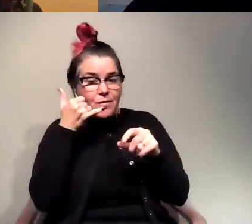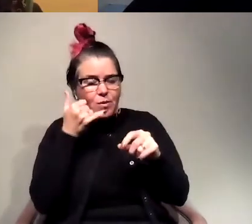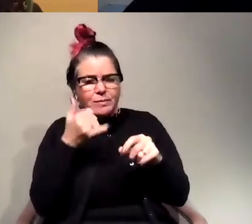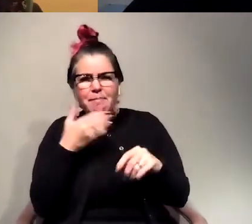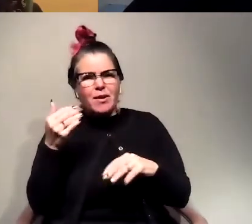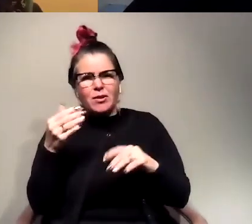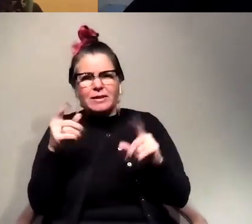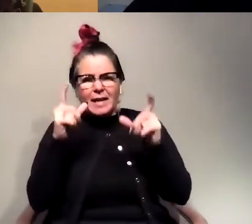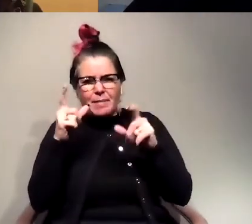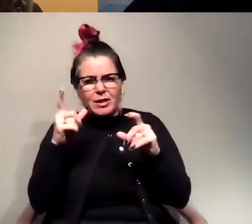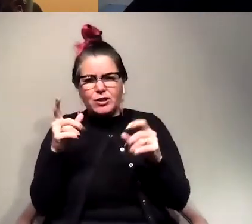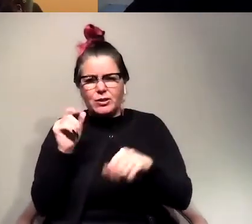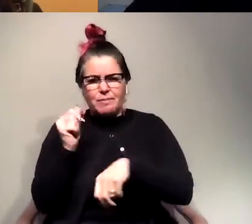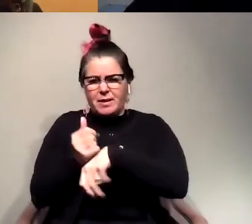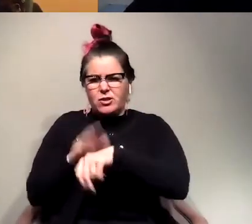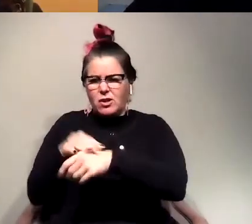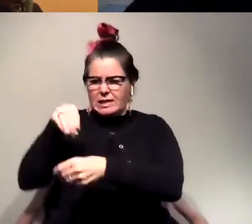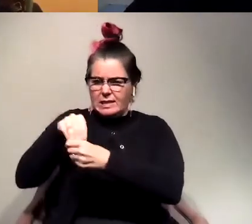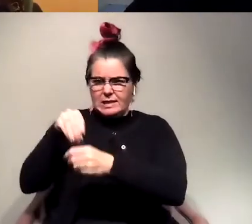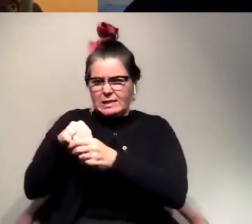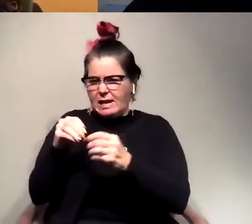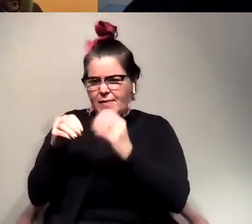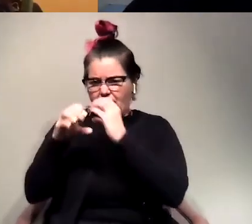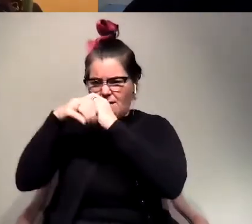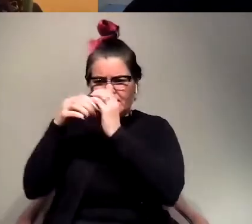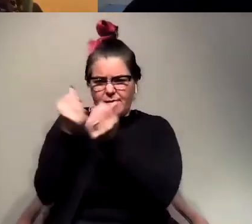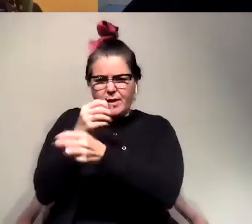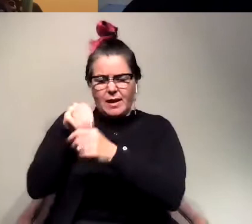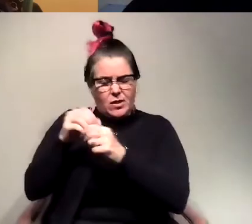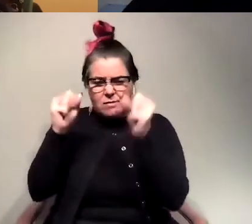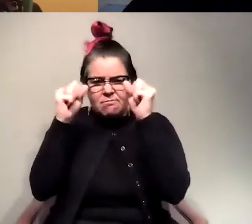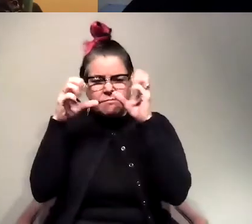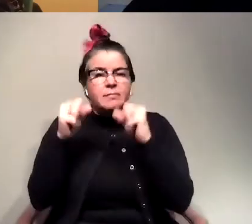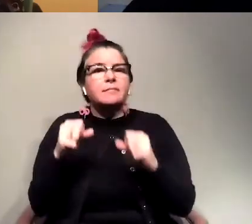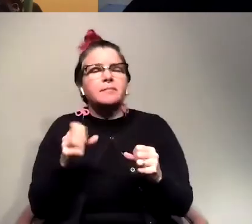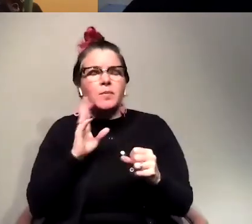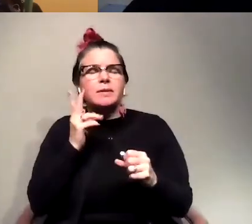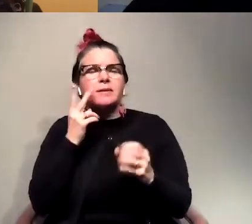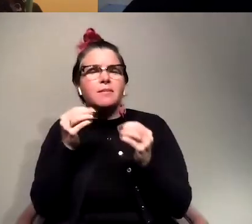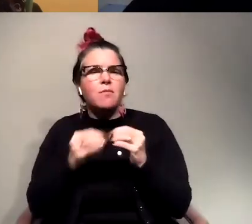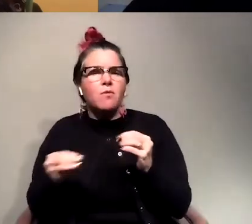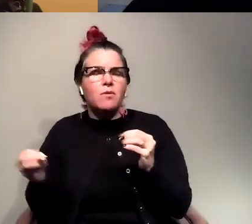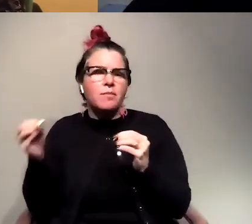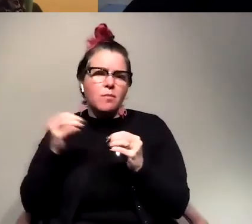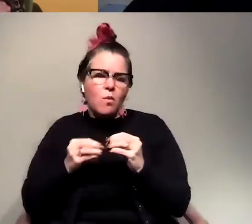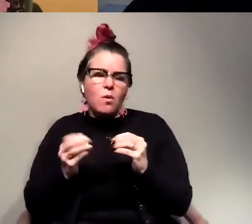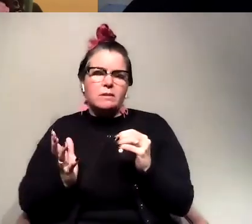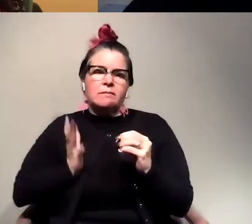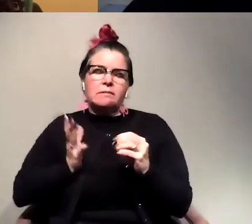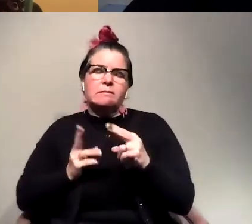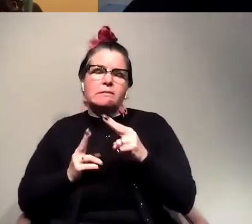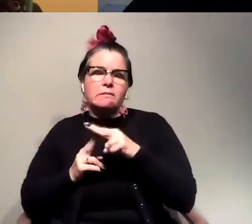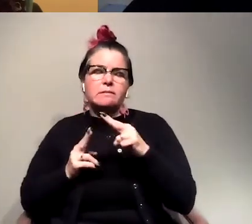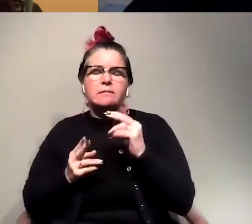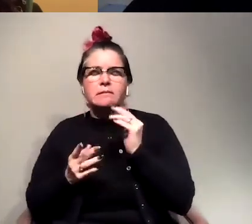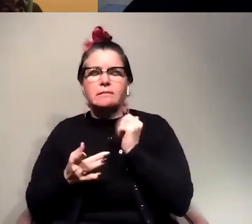on like the optics in there. It's Right. amazing. So I think we'll be seeing more sophisticated, more